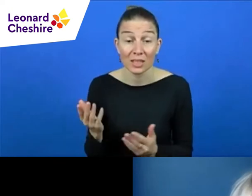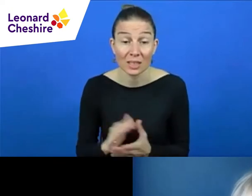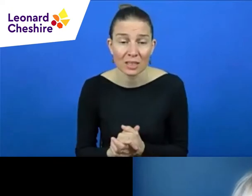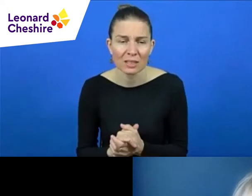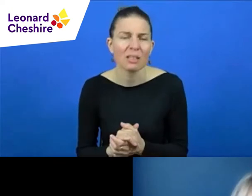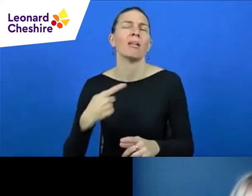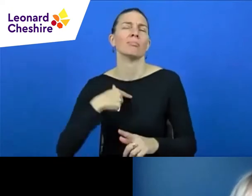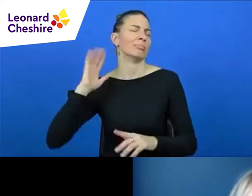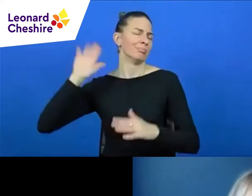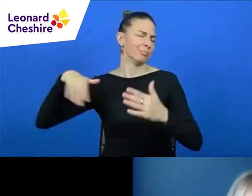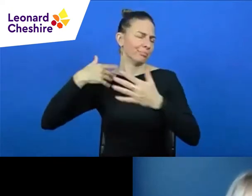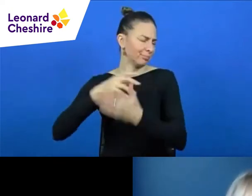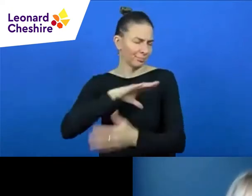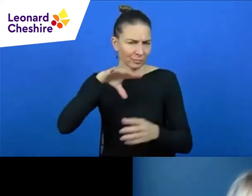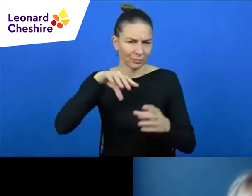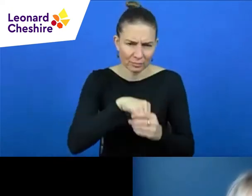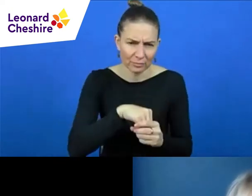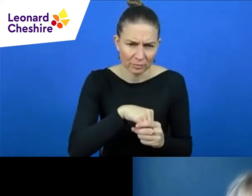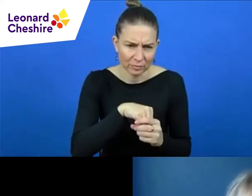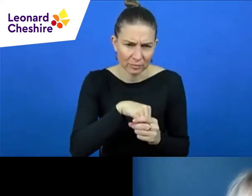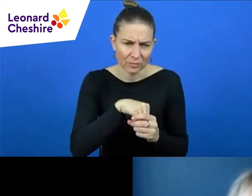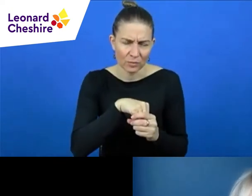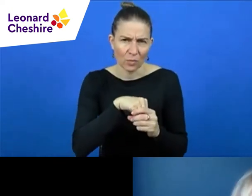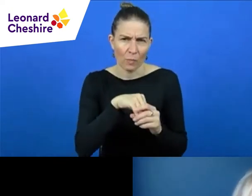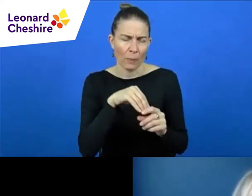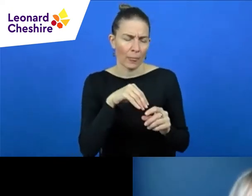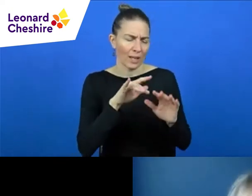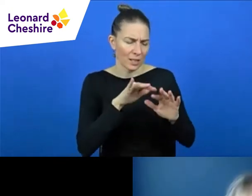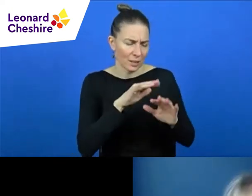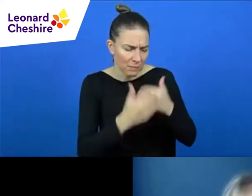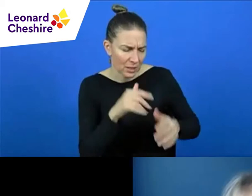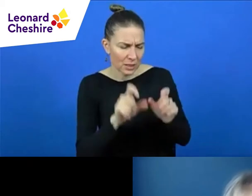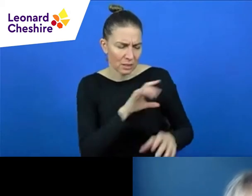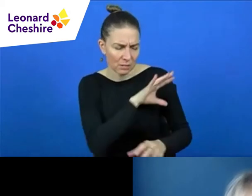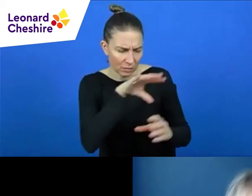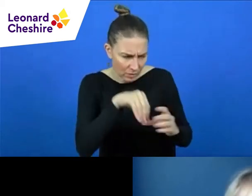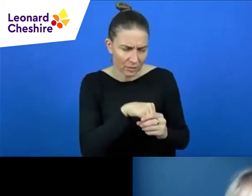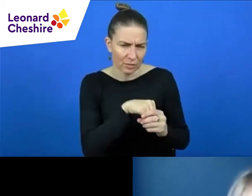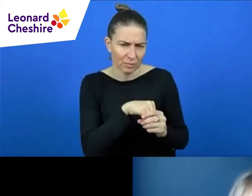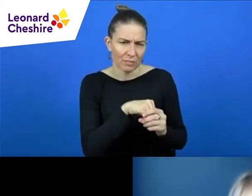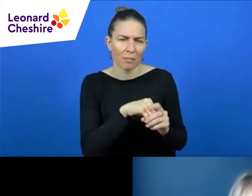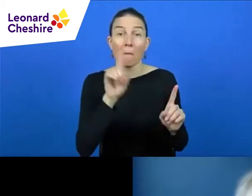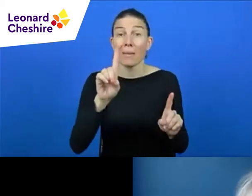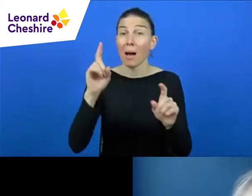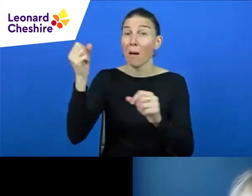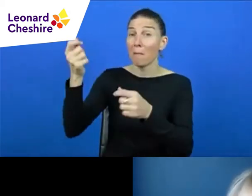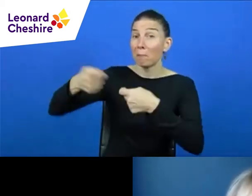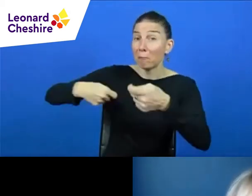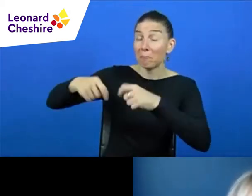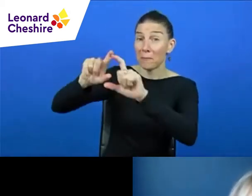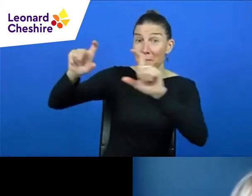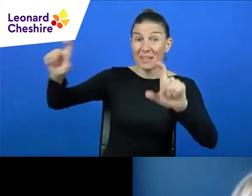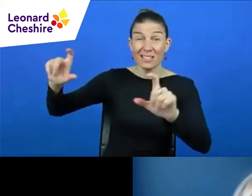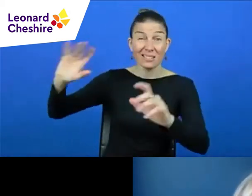business inclusion, is because business hadn't been meaningfully engaged. And I mean really meaningfully engaged in the way it has been in other issues.